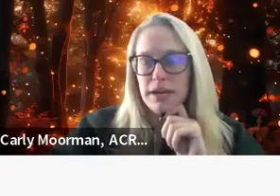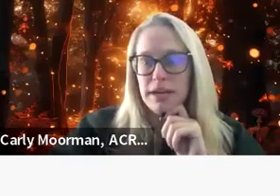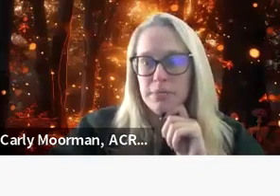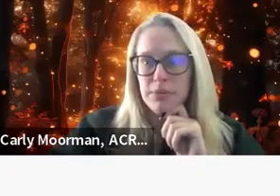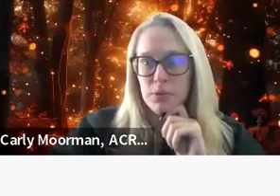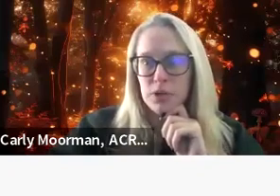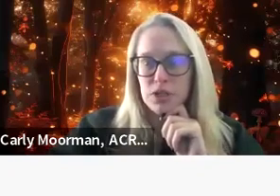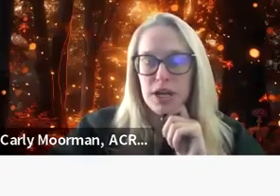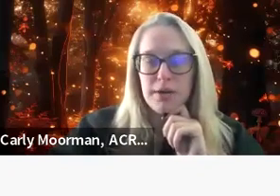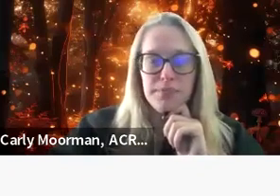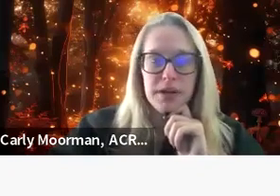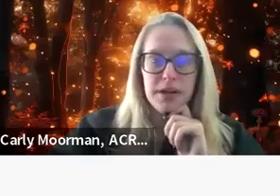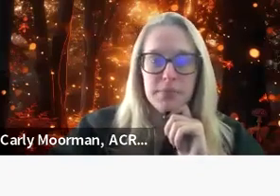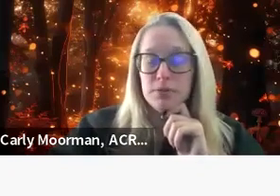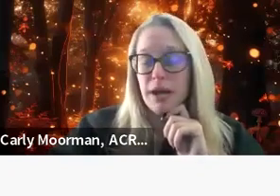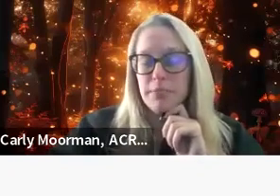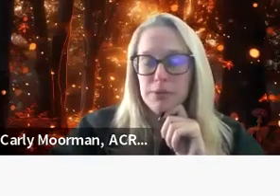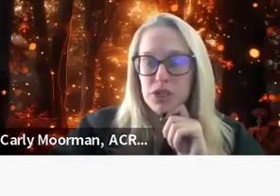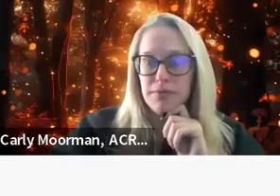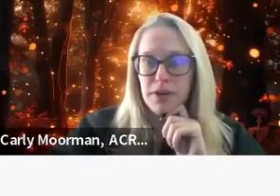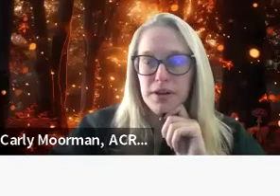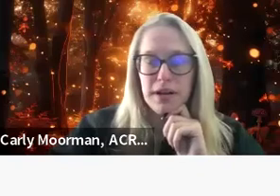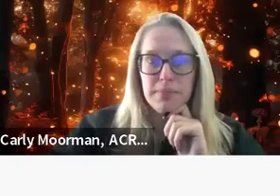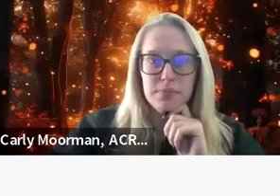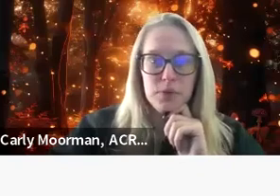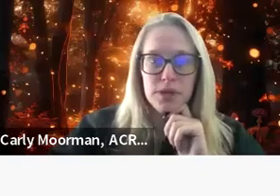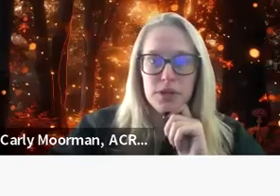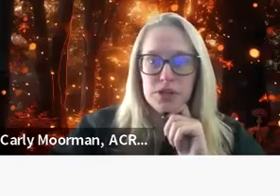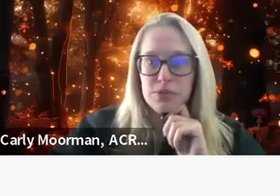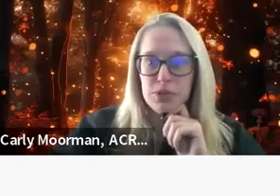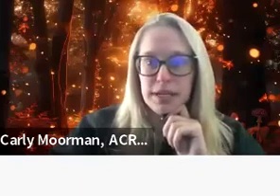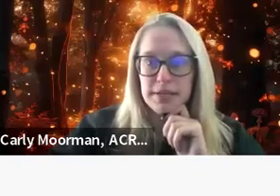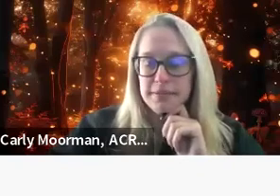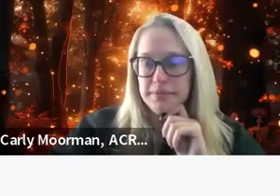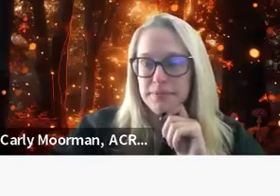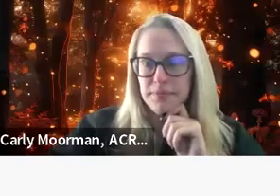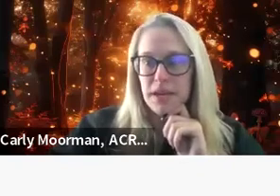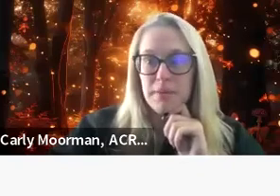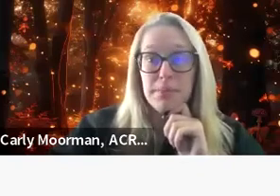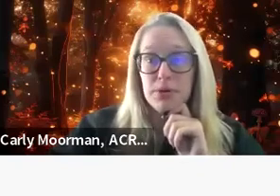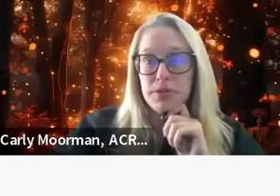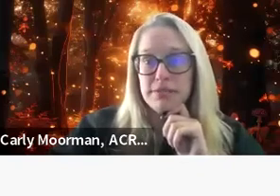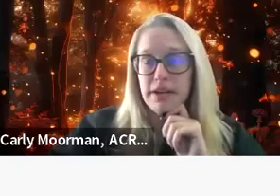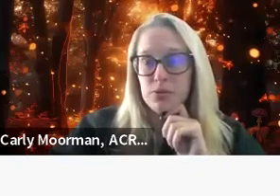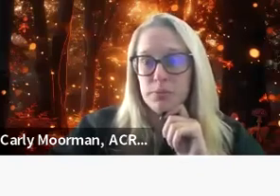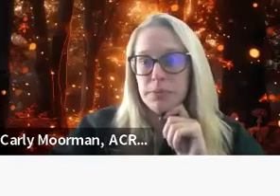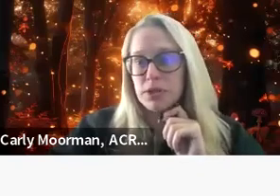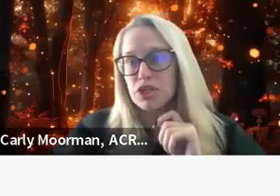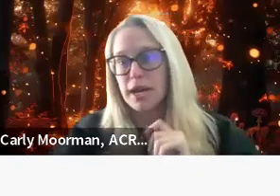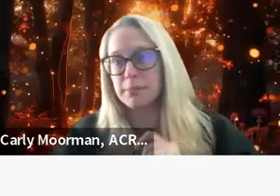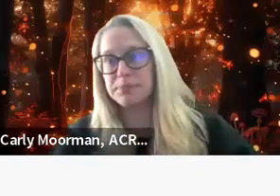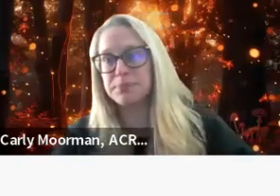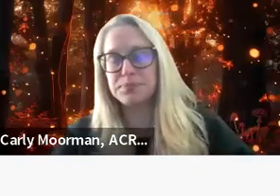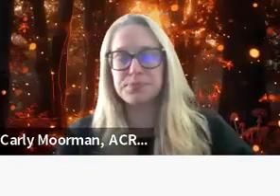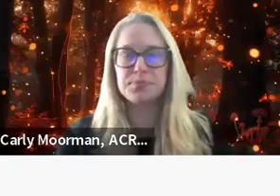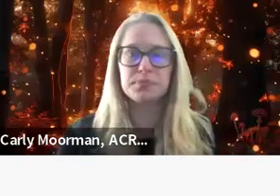to that I Am Able workshop or I Am Able job fair, we encourage them to attend. And both of these flyers will be put in the